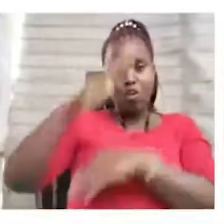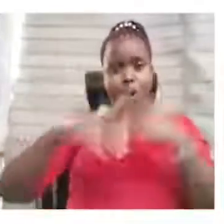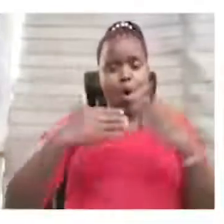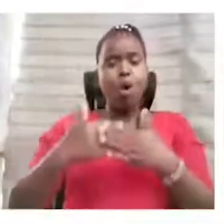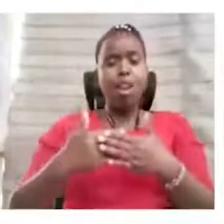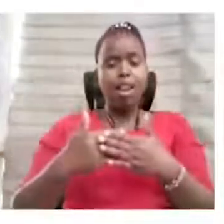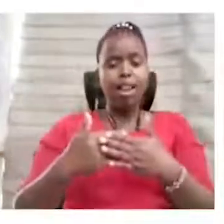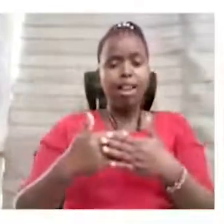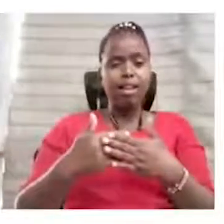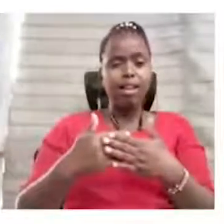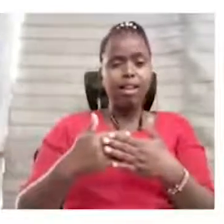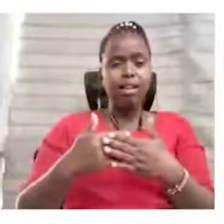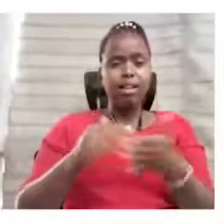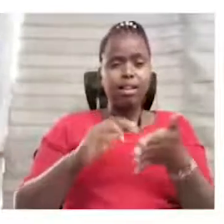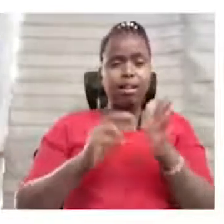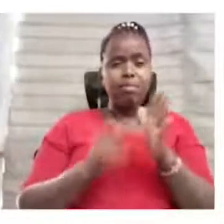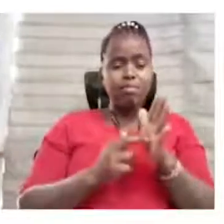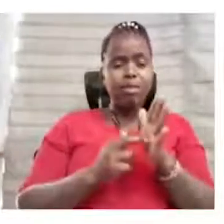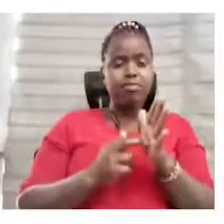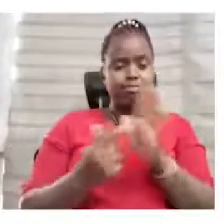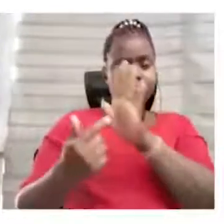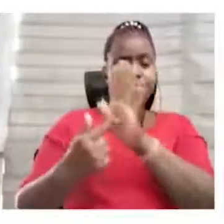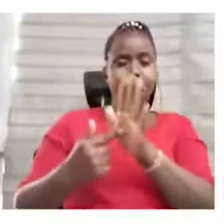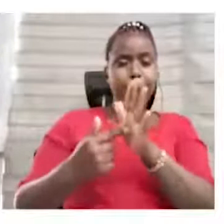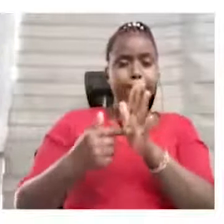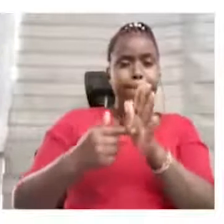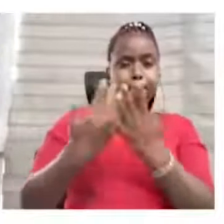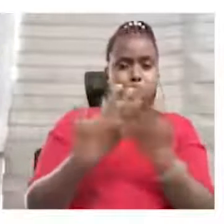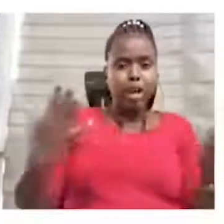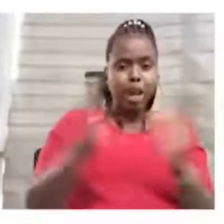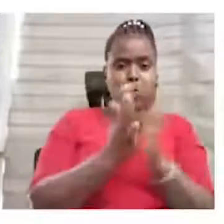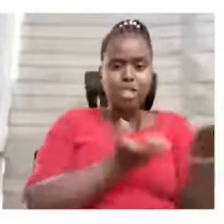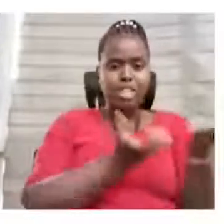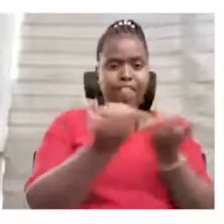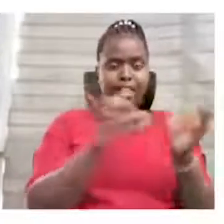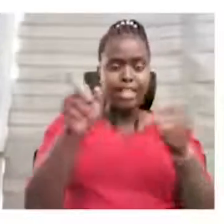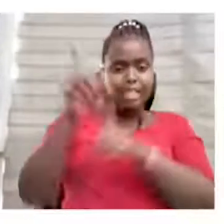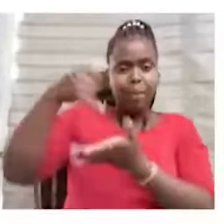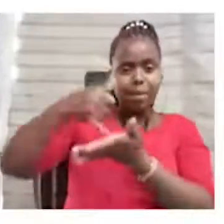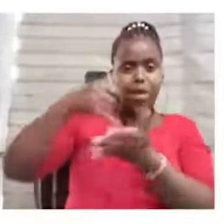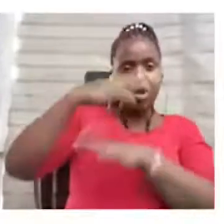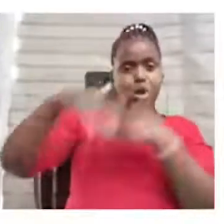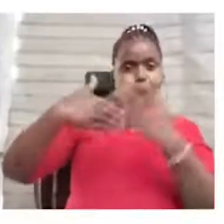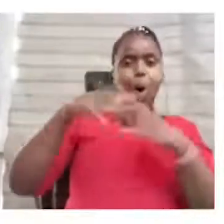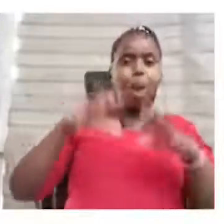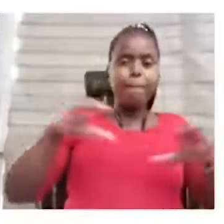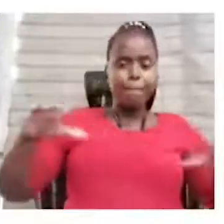so we design products and services that drive inclusivity across our markets. It's great to be here. Thank you.